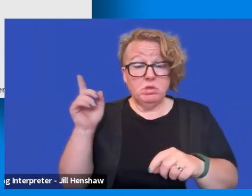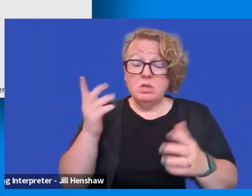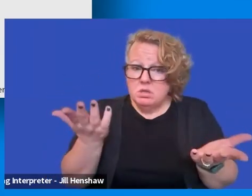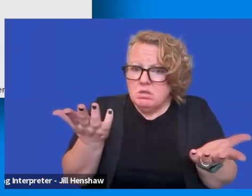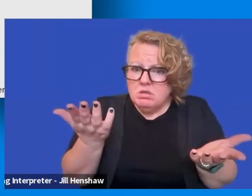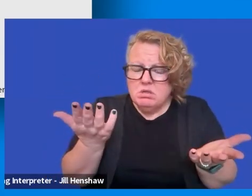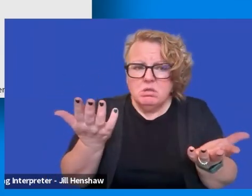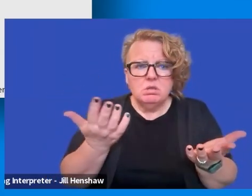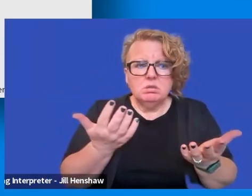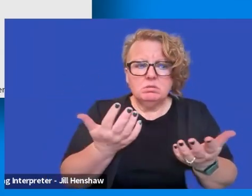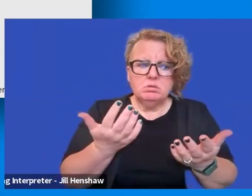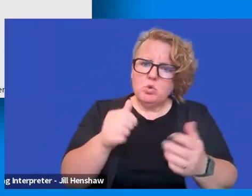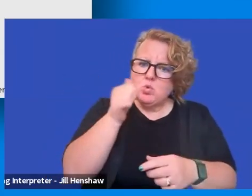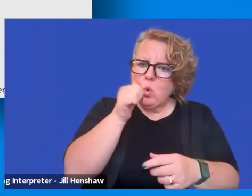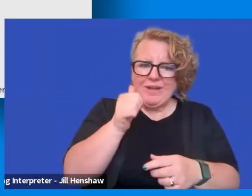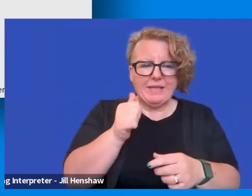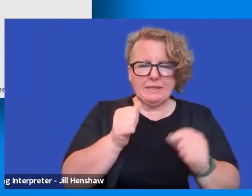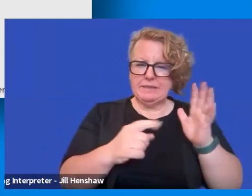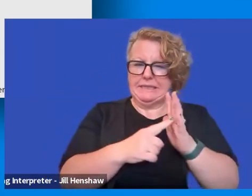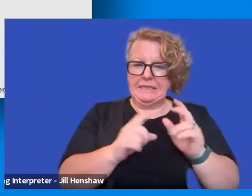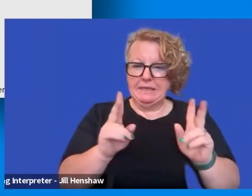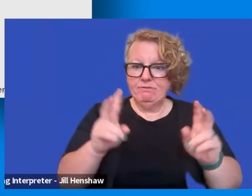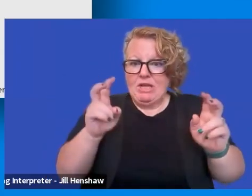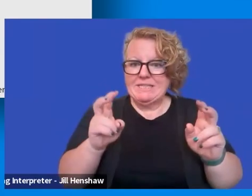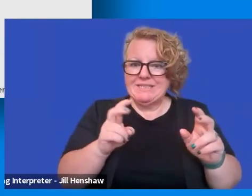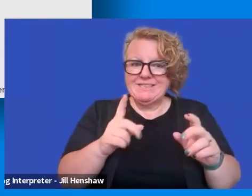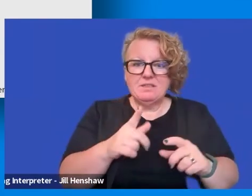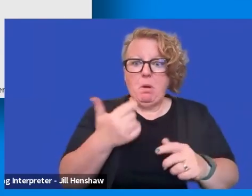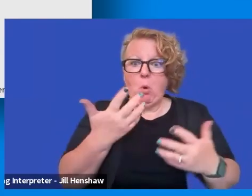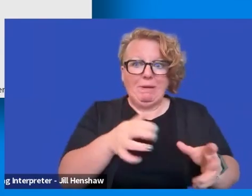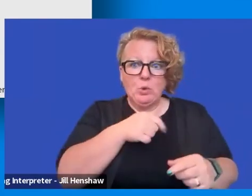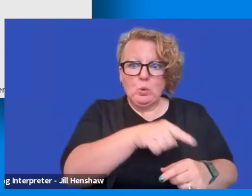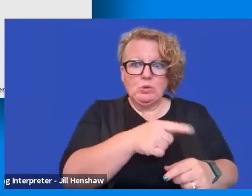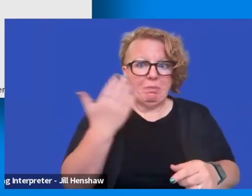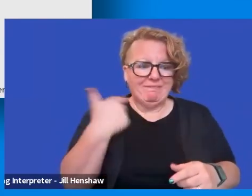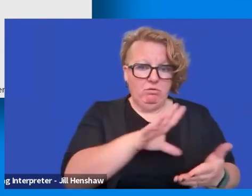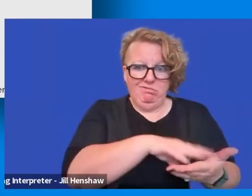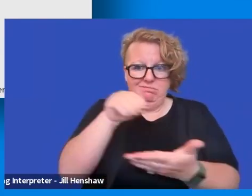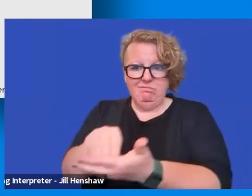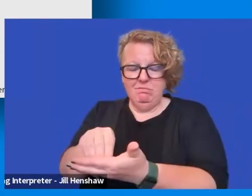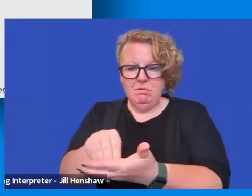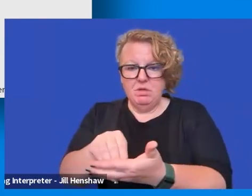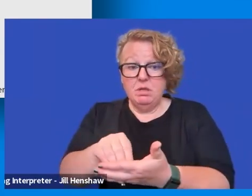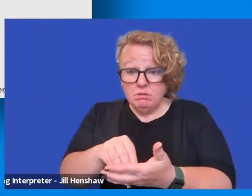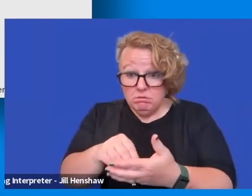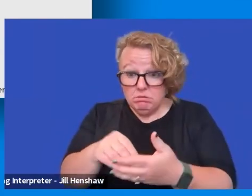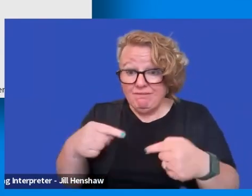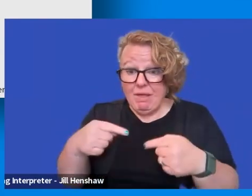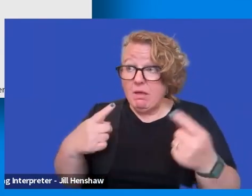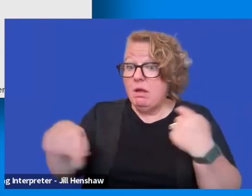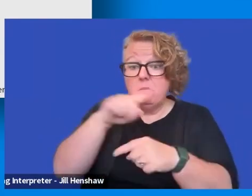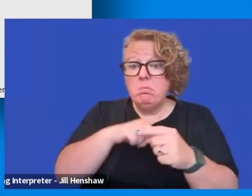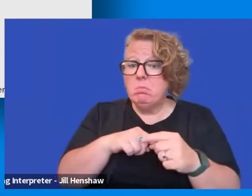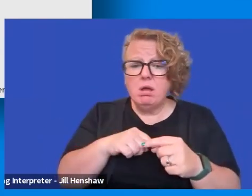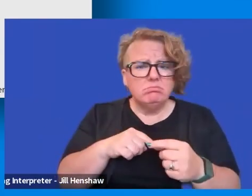that ability to tap into key phrases from a logbook and reuse them is not uniformly available across the whole of the